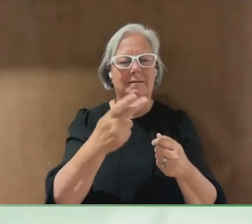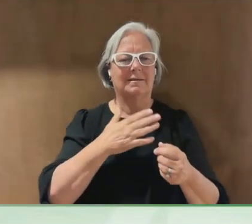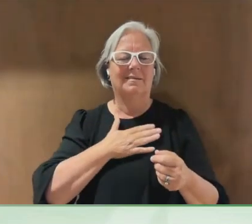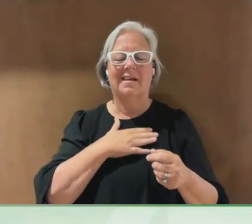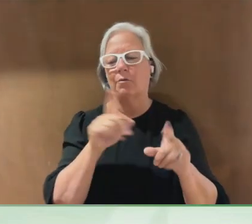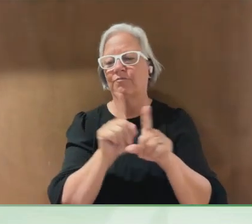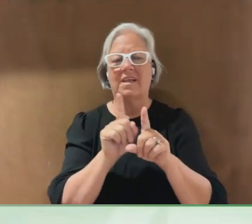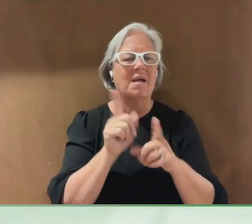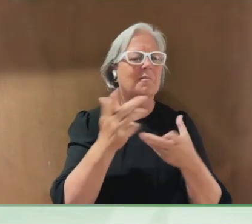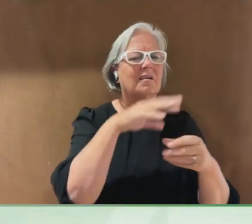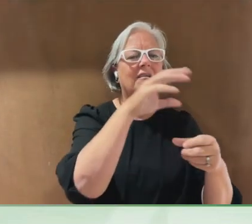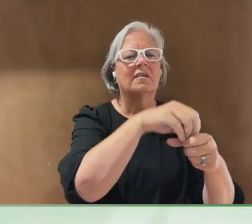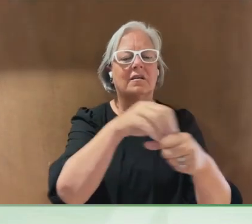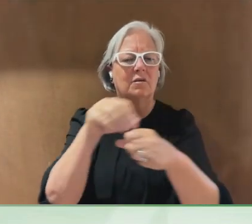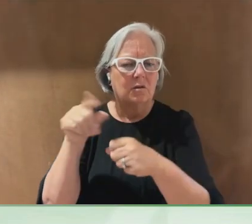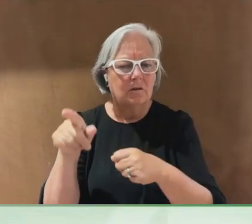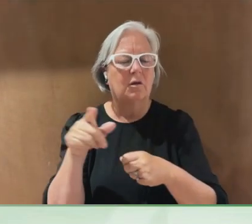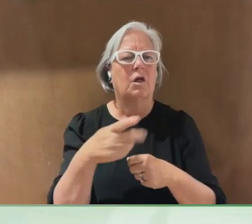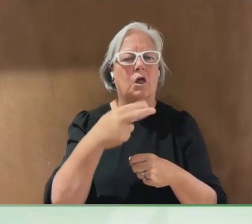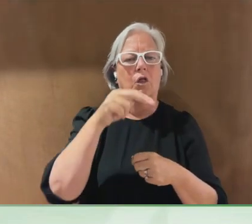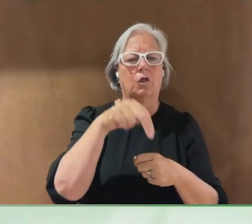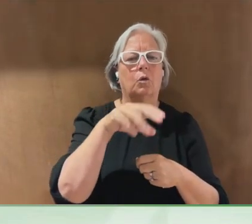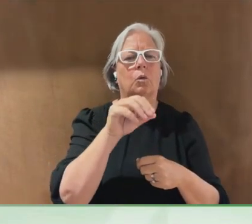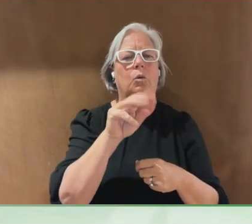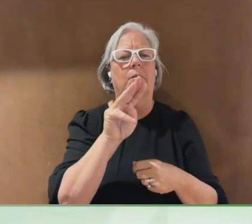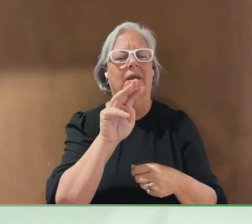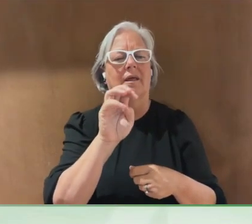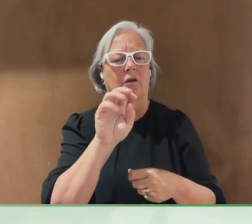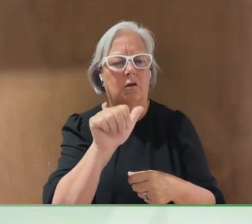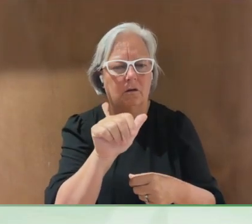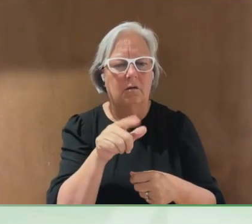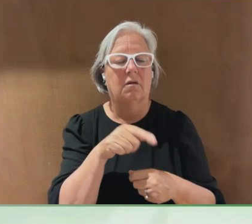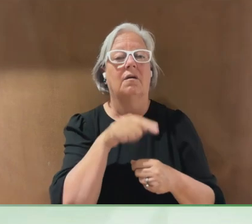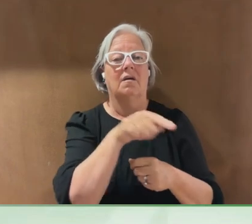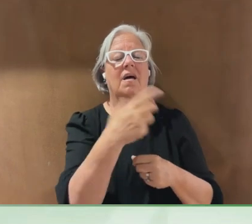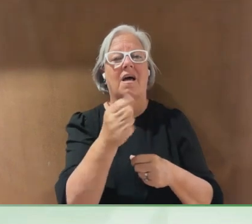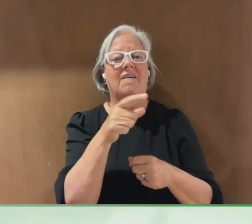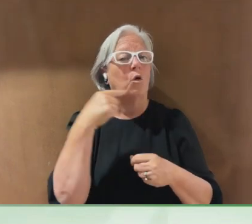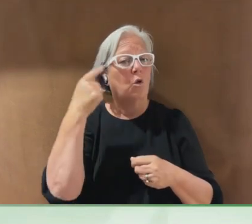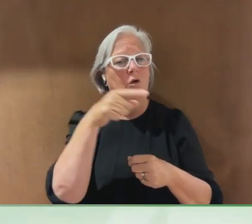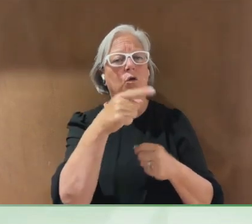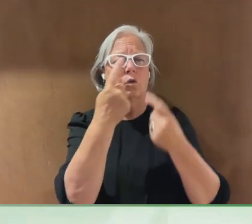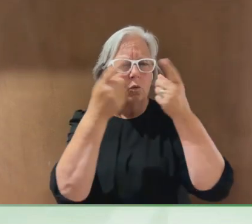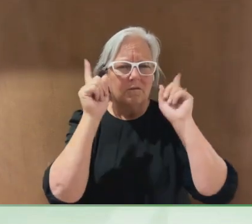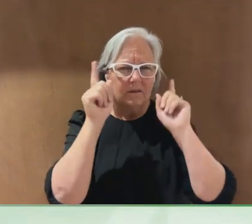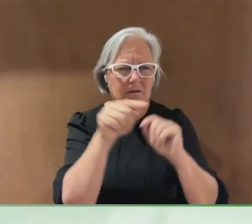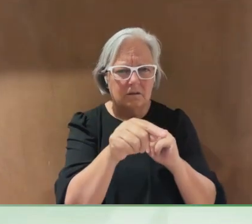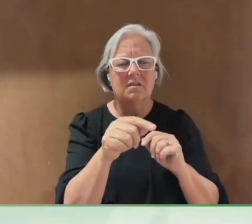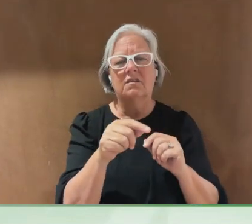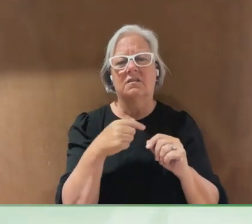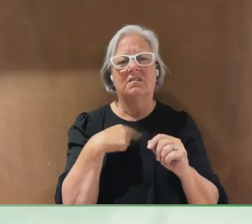EMEA. And in our London center, we have a new station on neurodiversity. And I'm not going to talk, we've already talked about captions, but I want